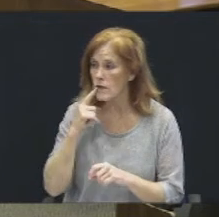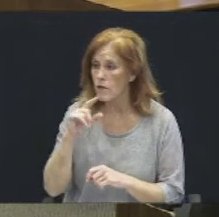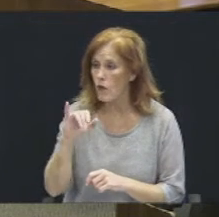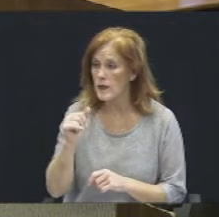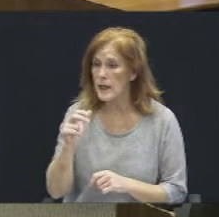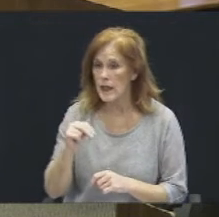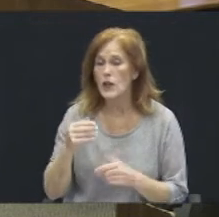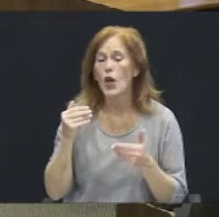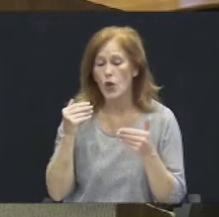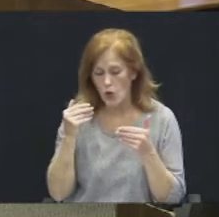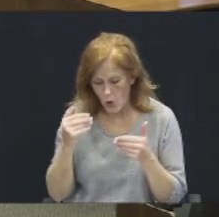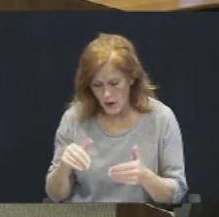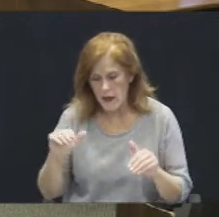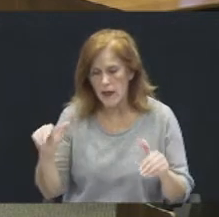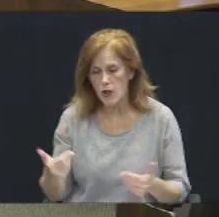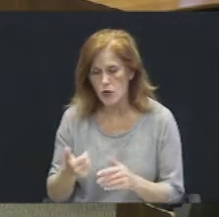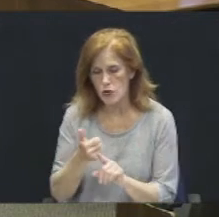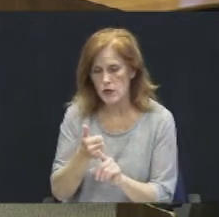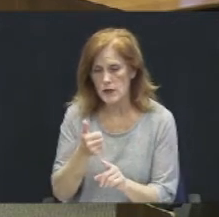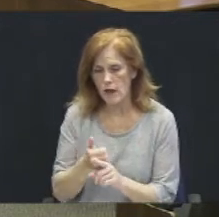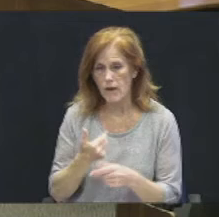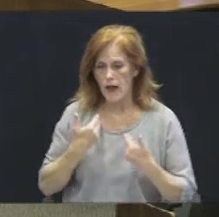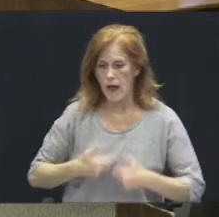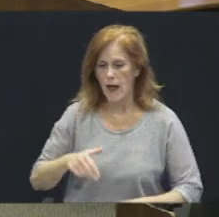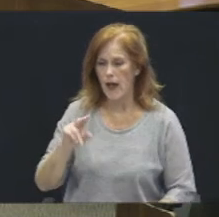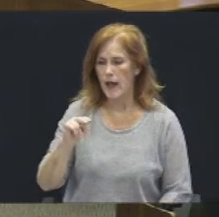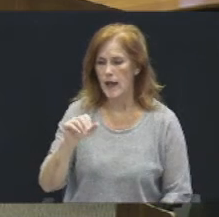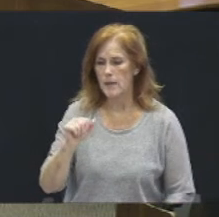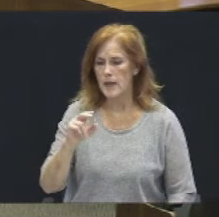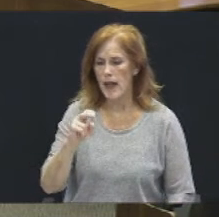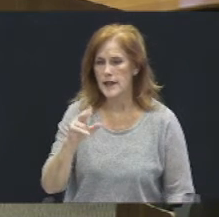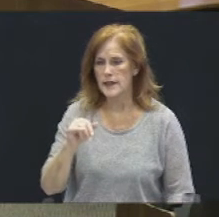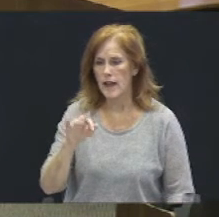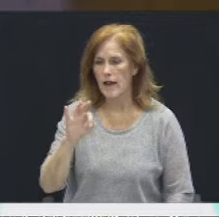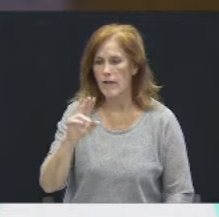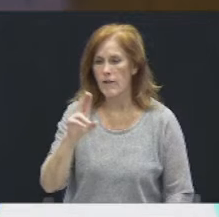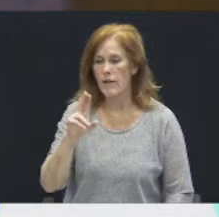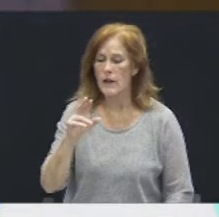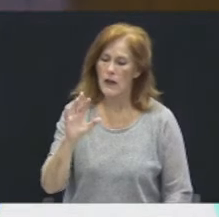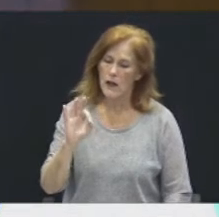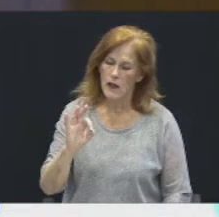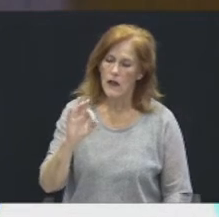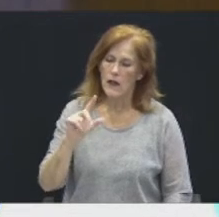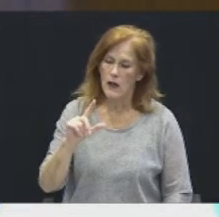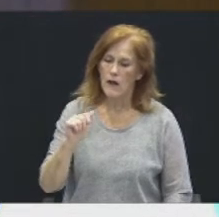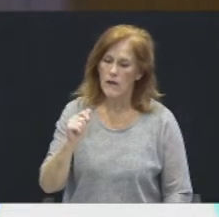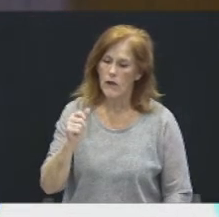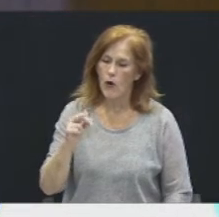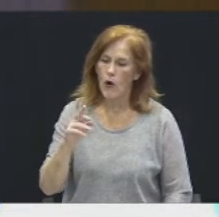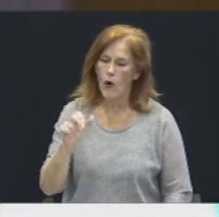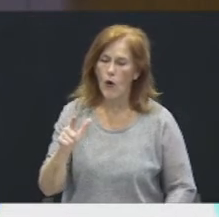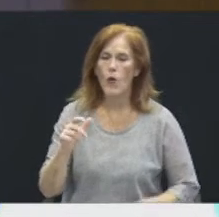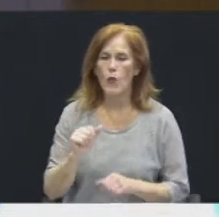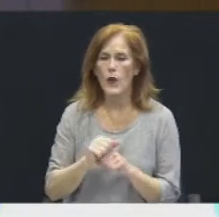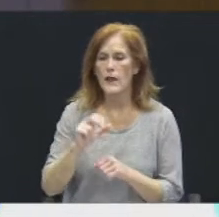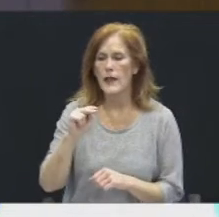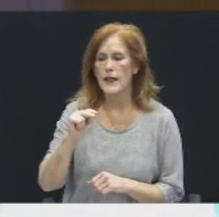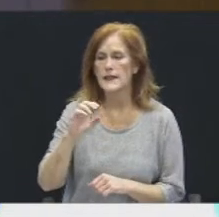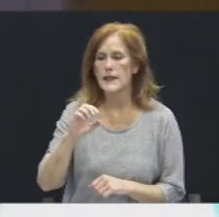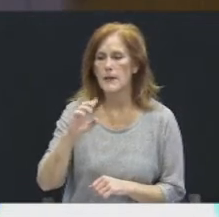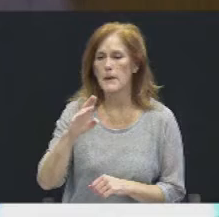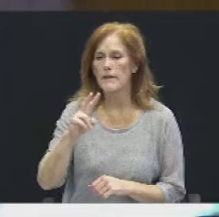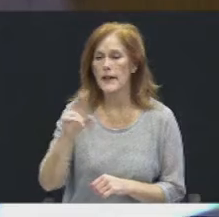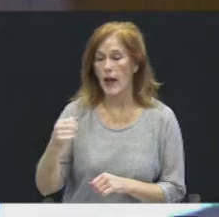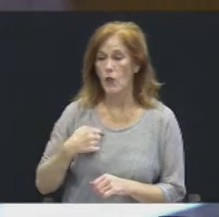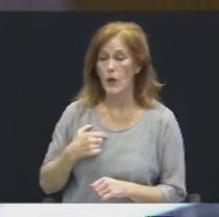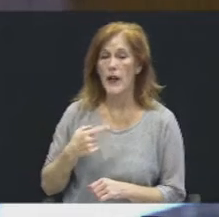please, and go ahead and introduce yourself. I'm Nancy Floral, and I'm with the Nebraska Commission for the Blind and Visually Impaired. So we're the voc rehab